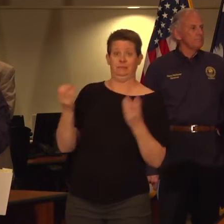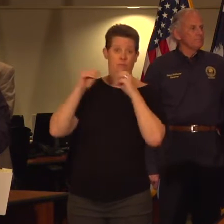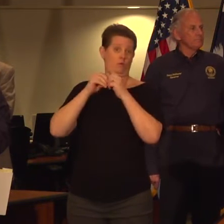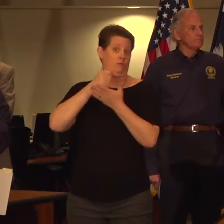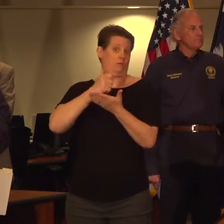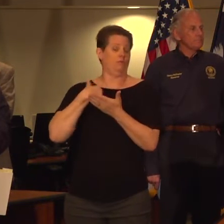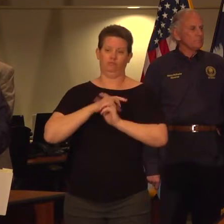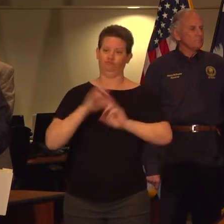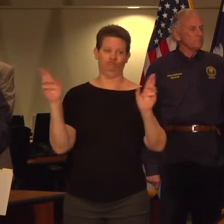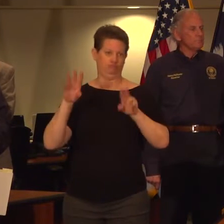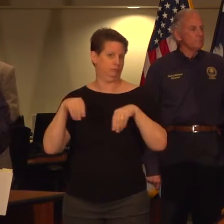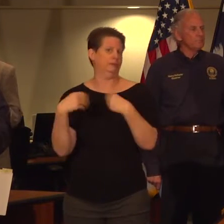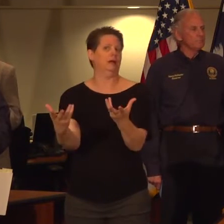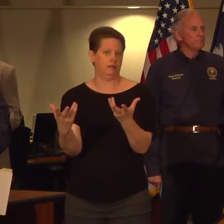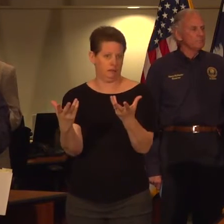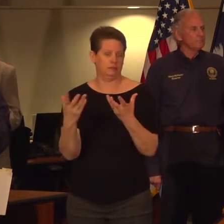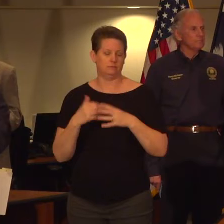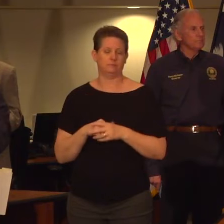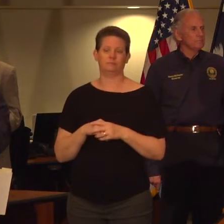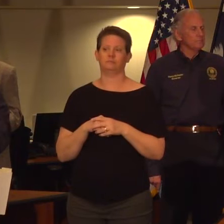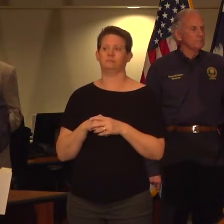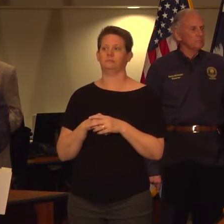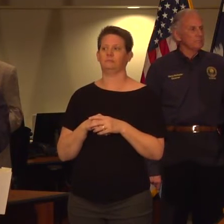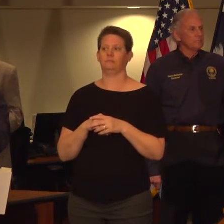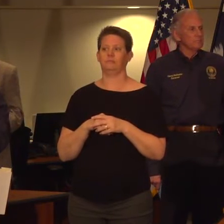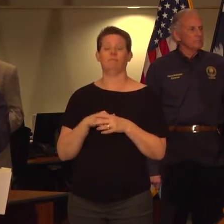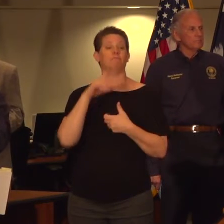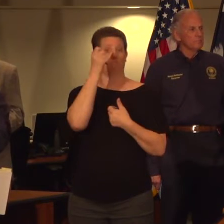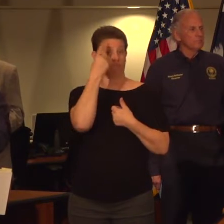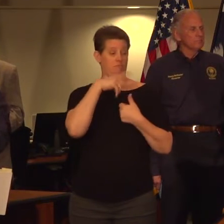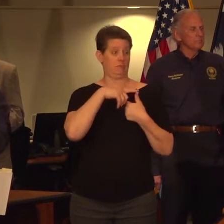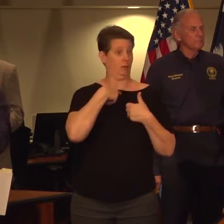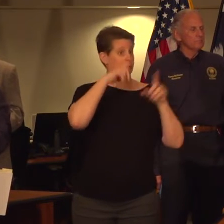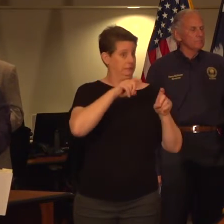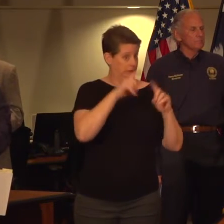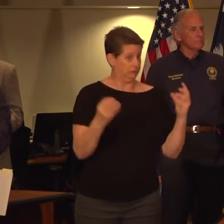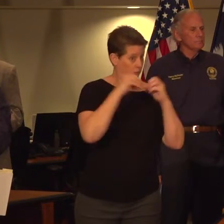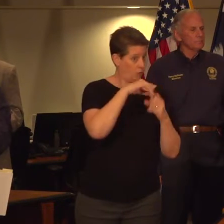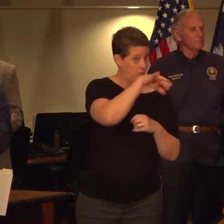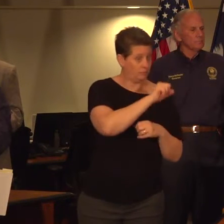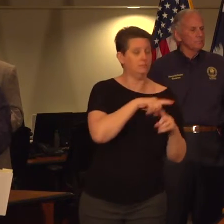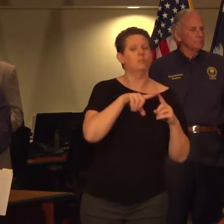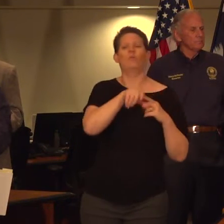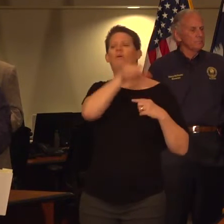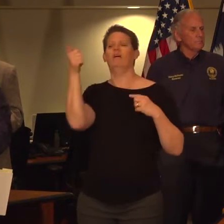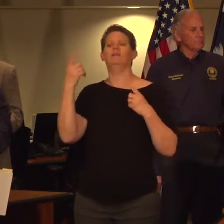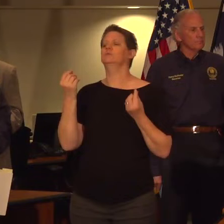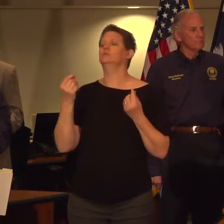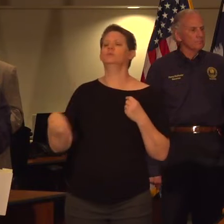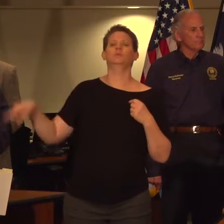need to do that. And apart from testing, some of the other steps that we can all take to help stop the spread of the